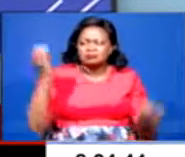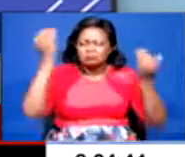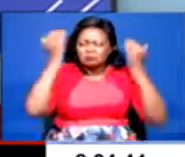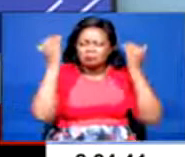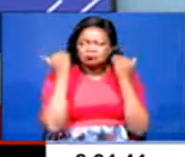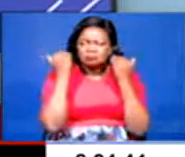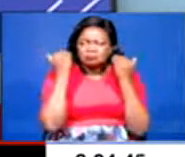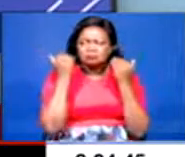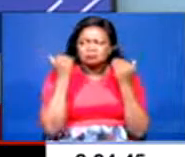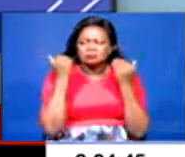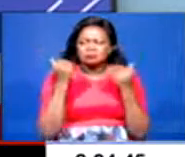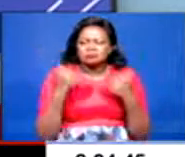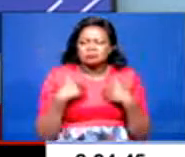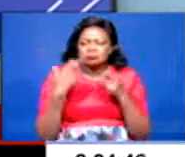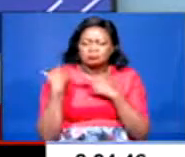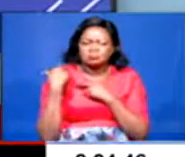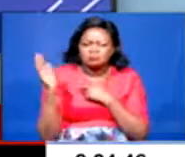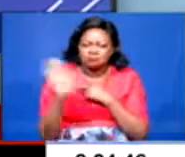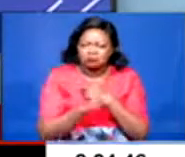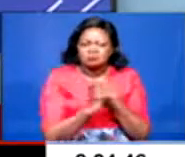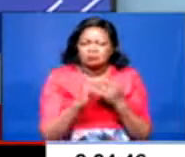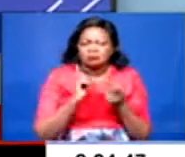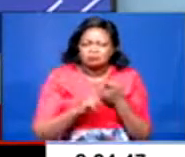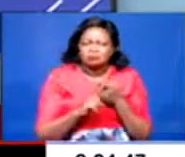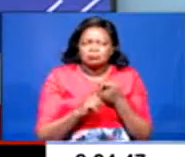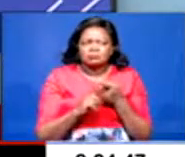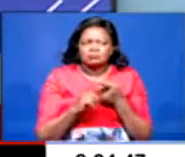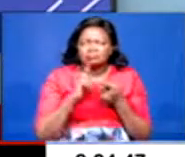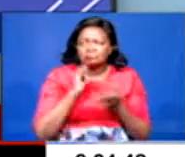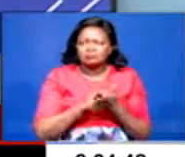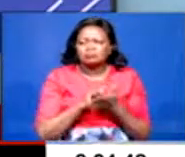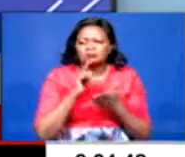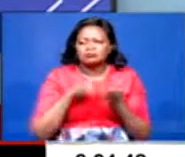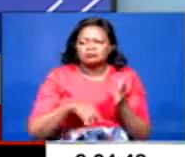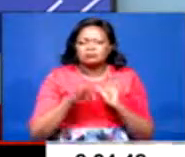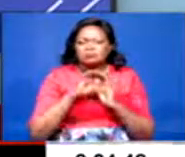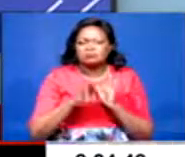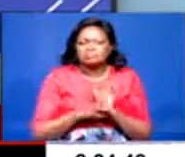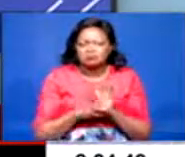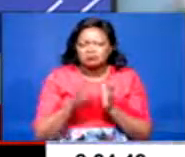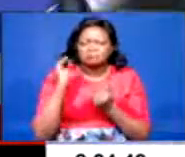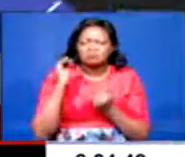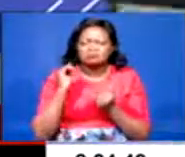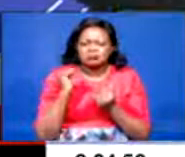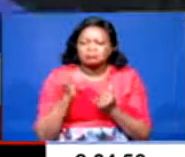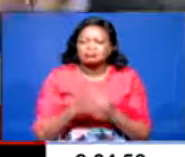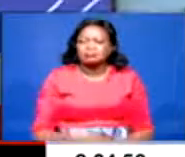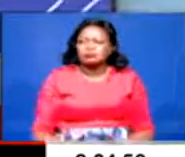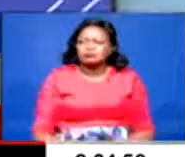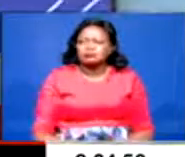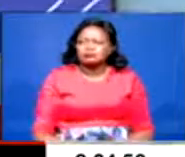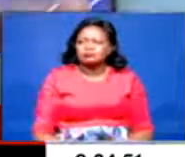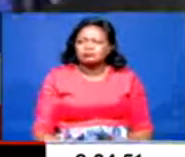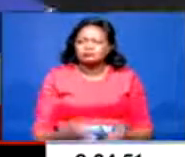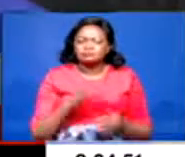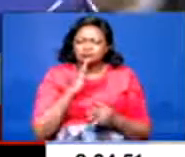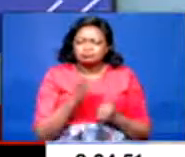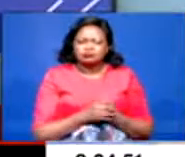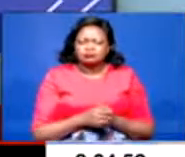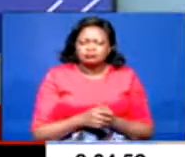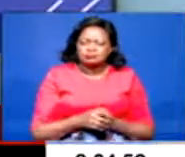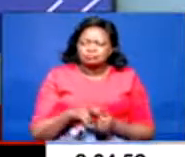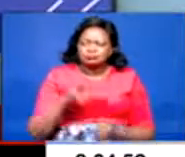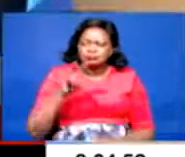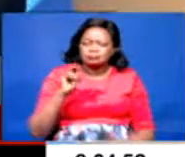bit in trying to lay bare that this is what the Constitution expects. Absolutely. Probably, Victor, and because